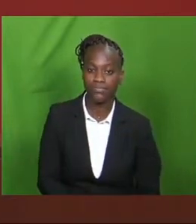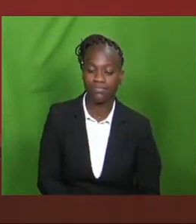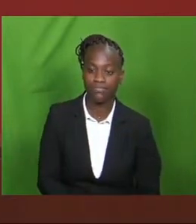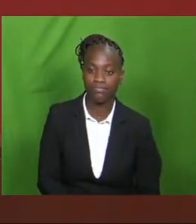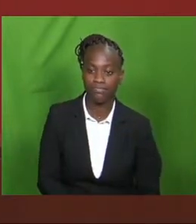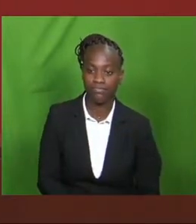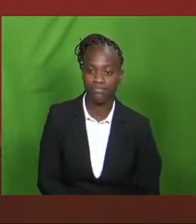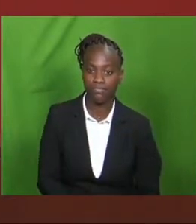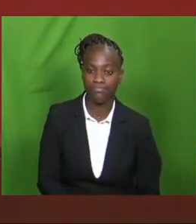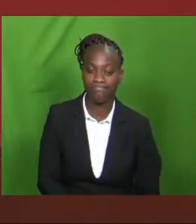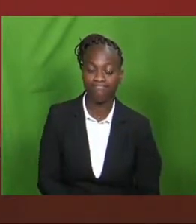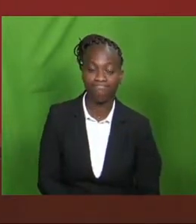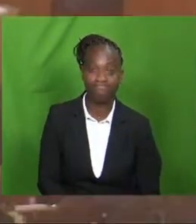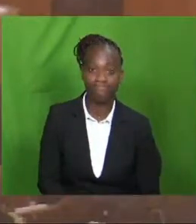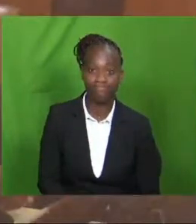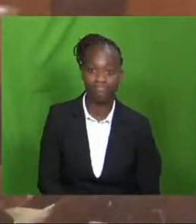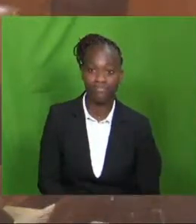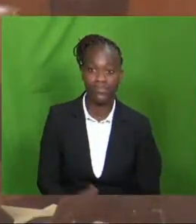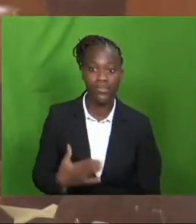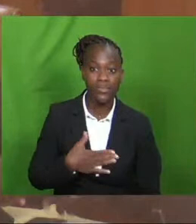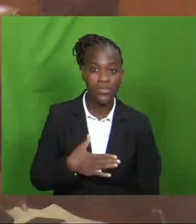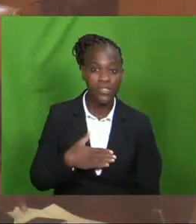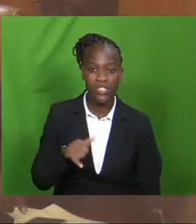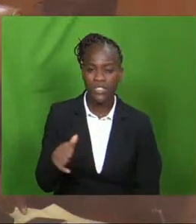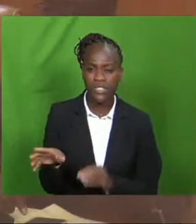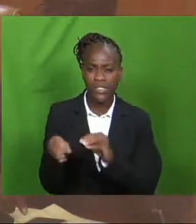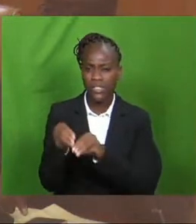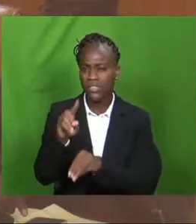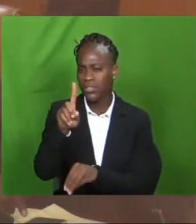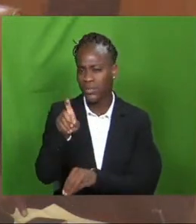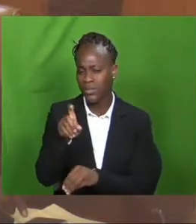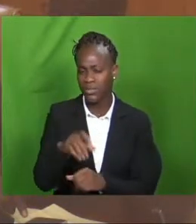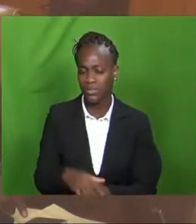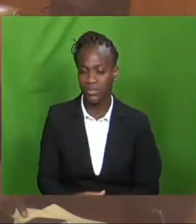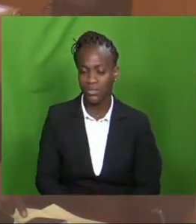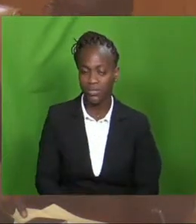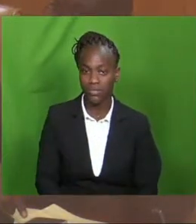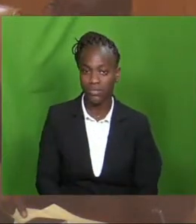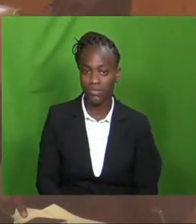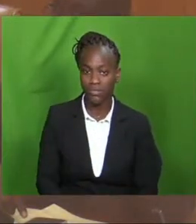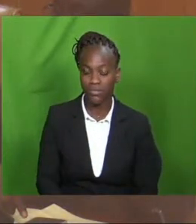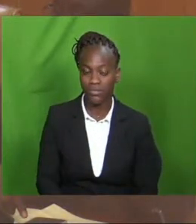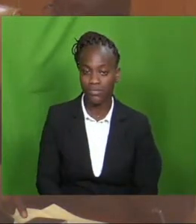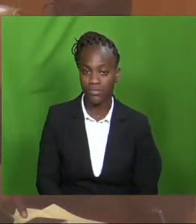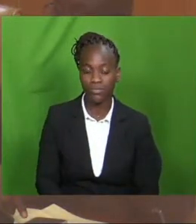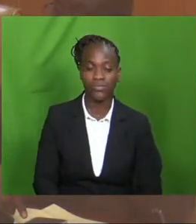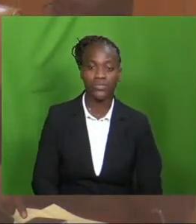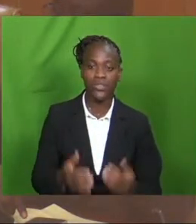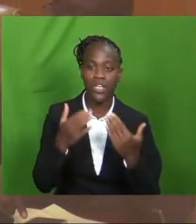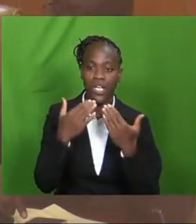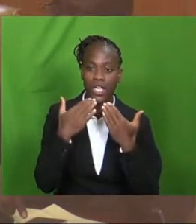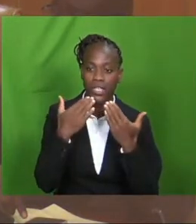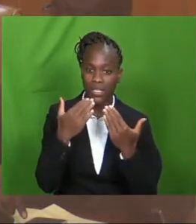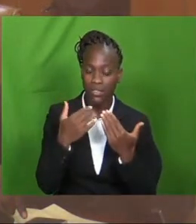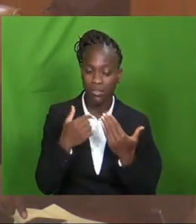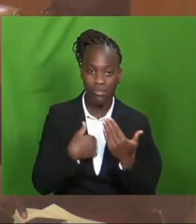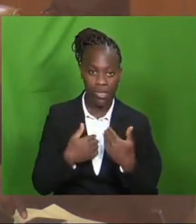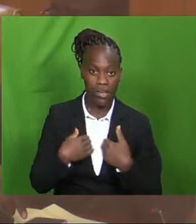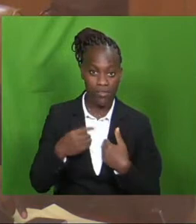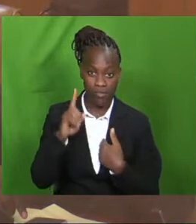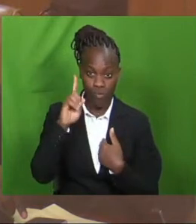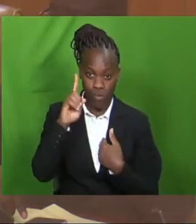Honorable Member, any supplementary question? Thank you, Mr. Speaker. I have only one supplementary